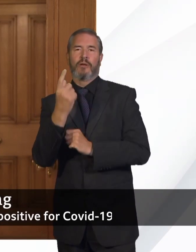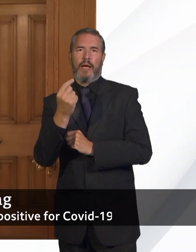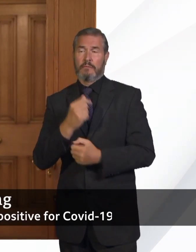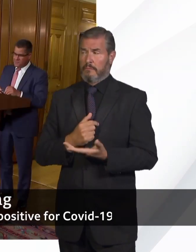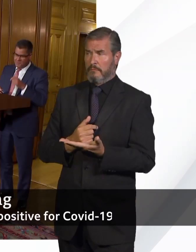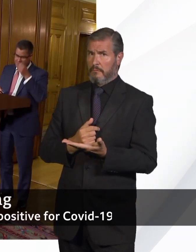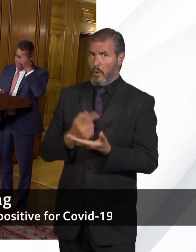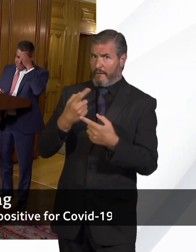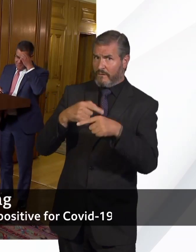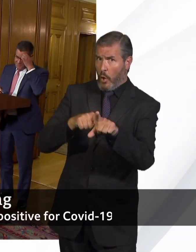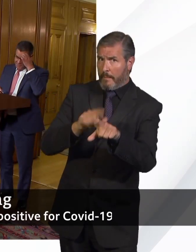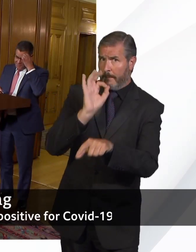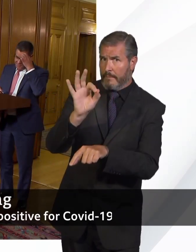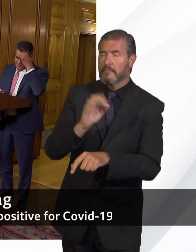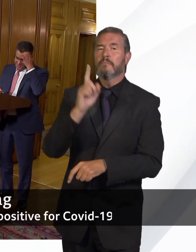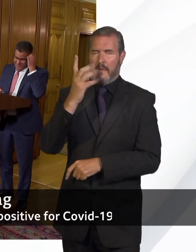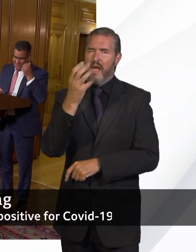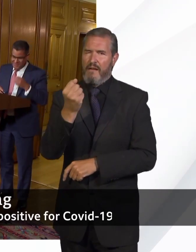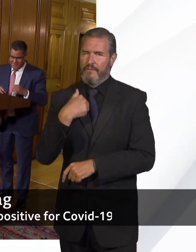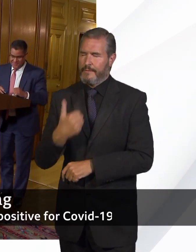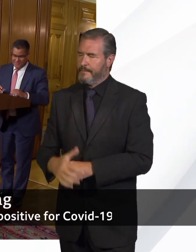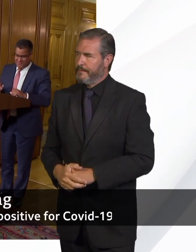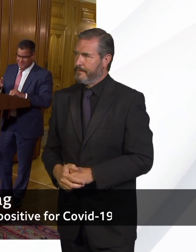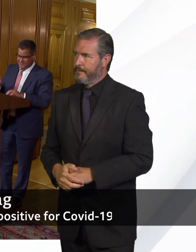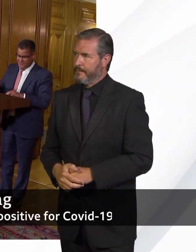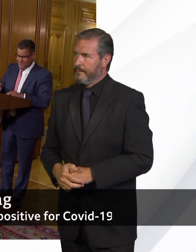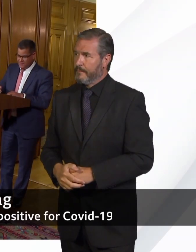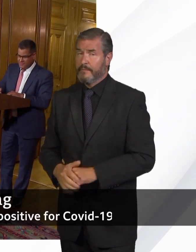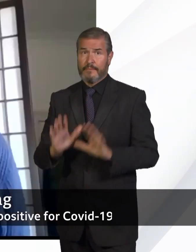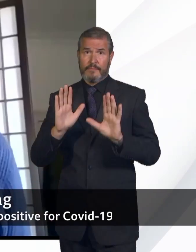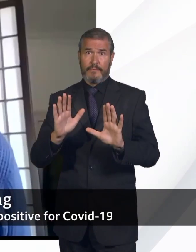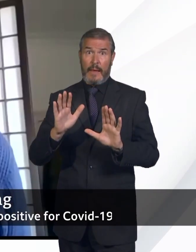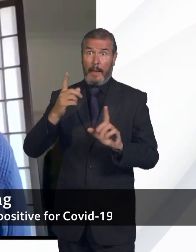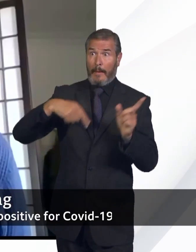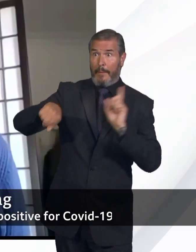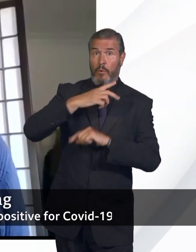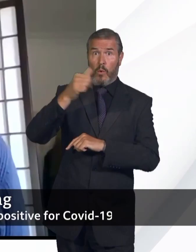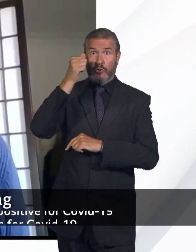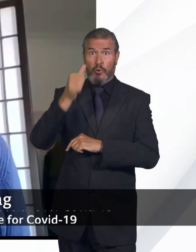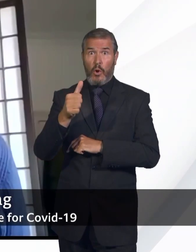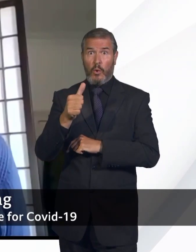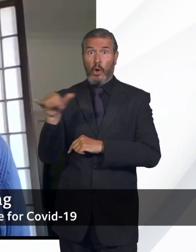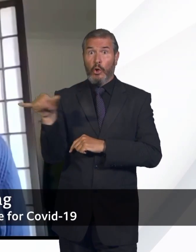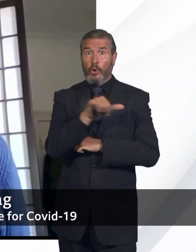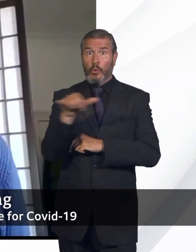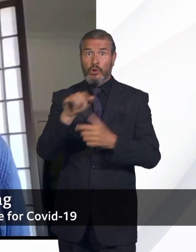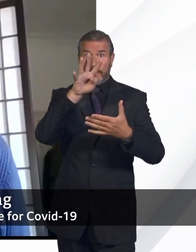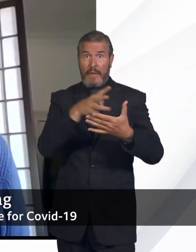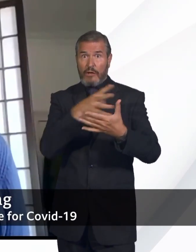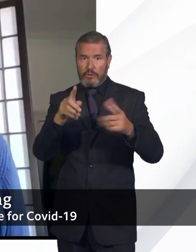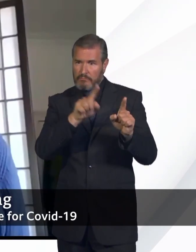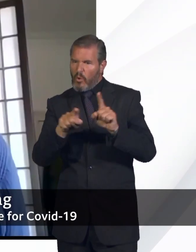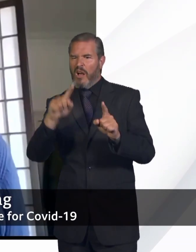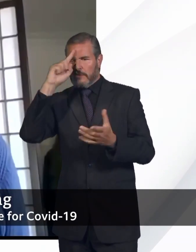follow-up? Yeah, there is, I'm afraid, Mr. Sharma, because people will really want to know against which metrics you're going to make that